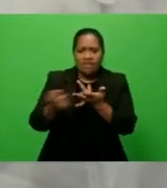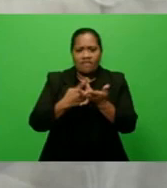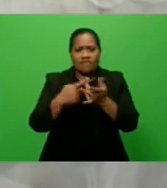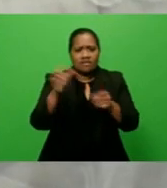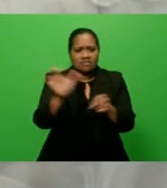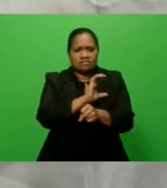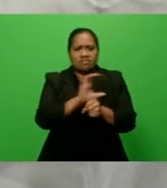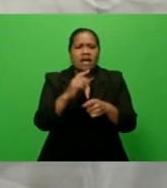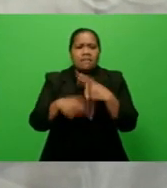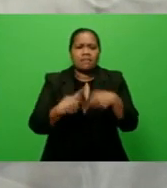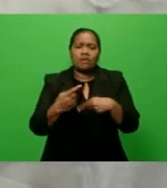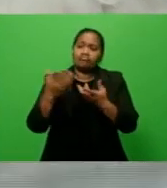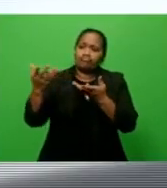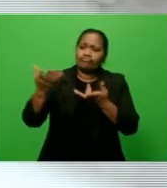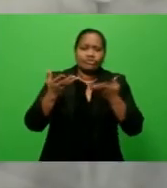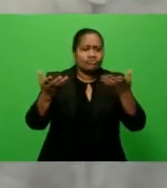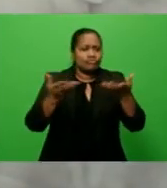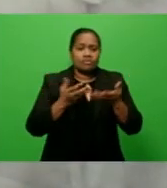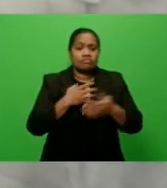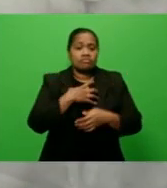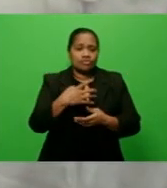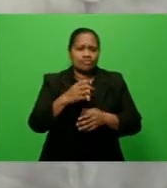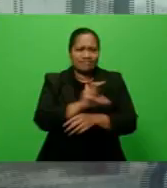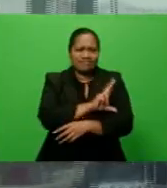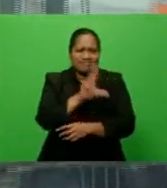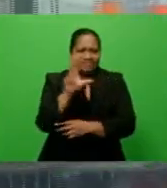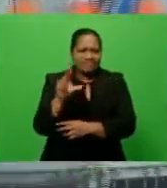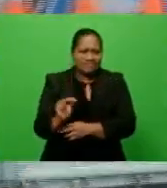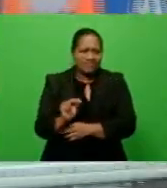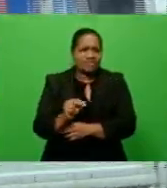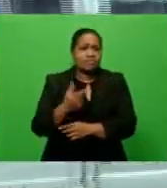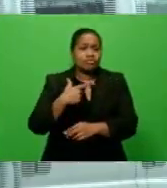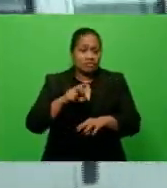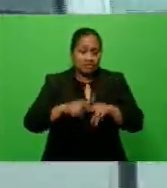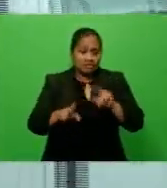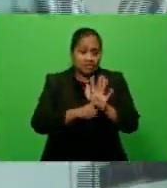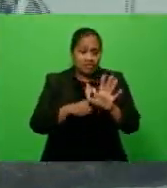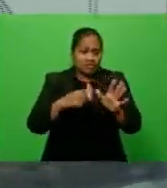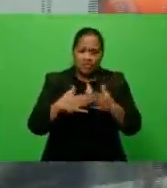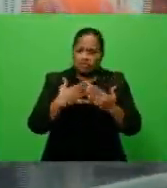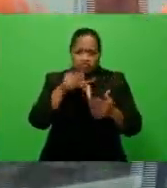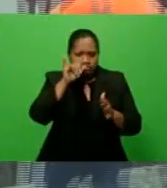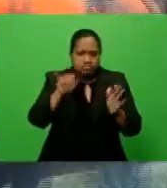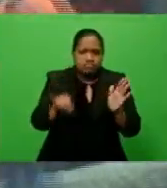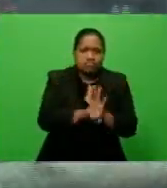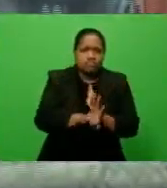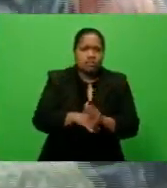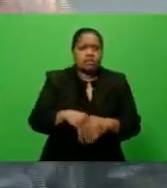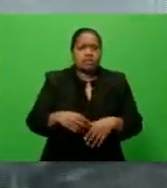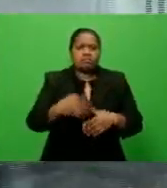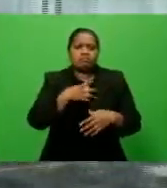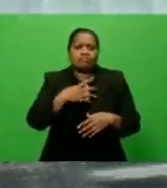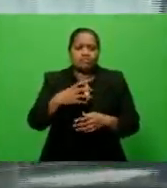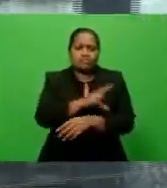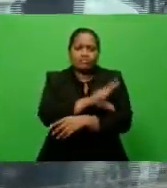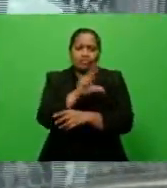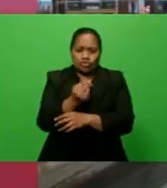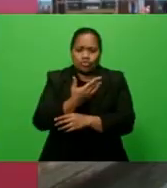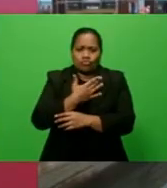about bringing more bridges, as the FRA has identified 40 bridges they want to change over the next 6